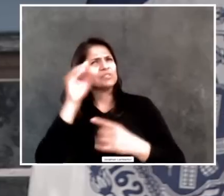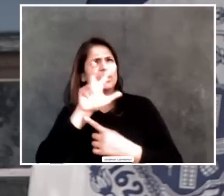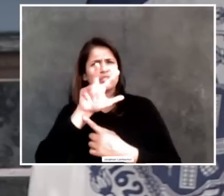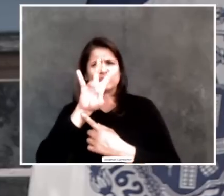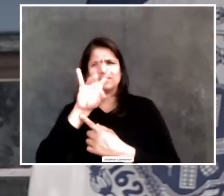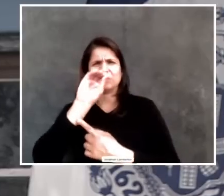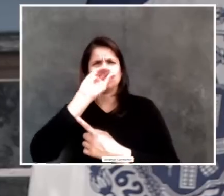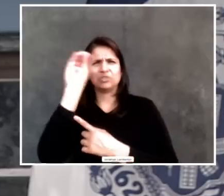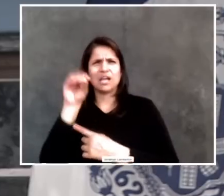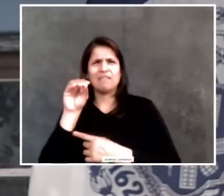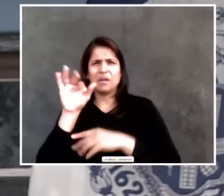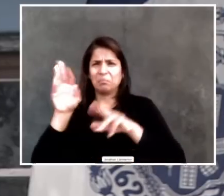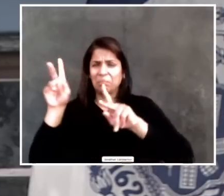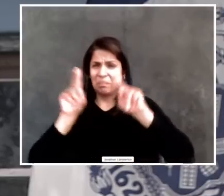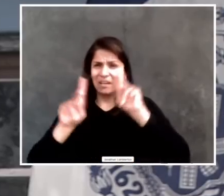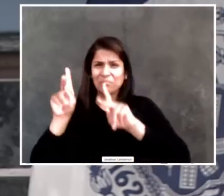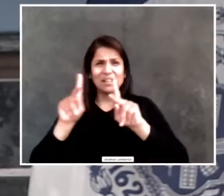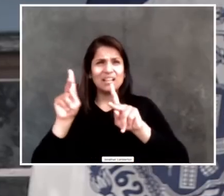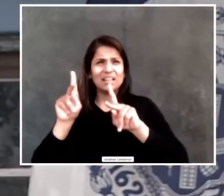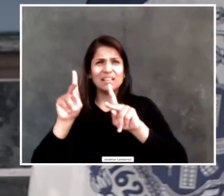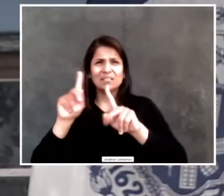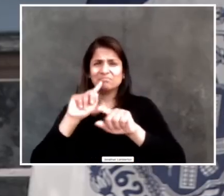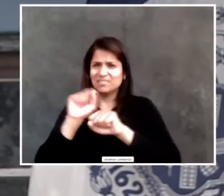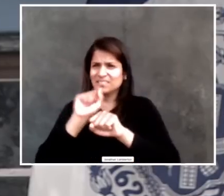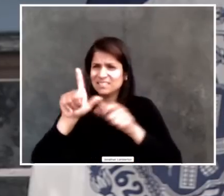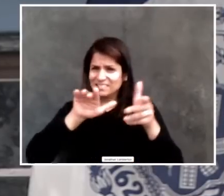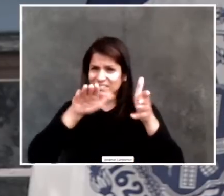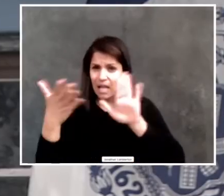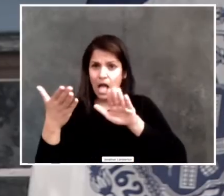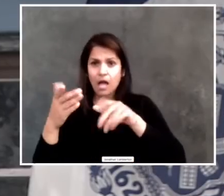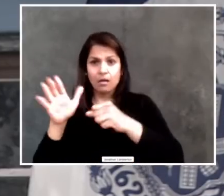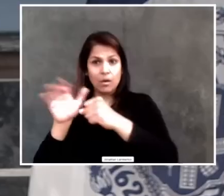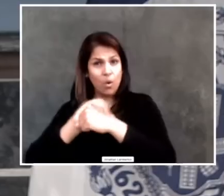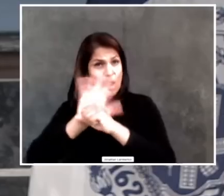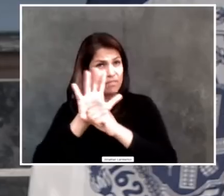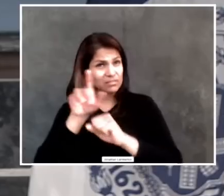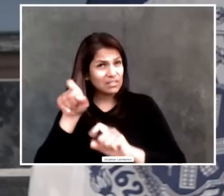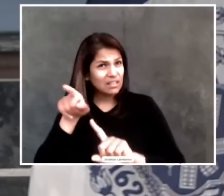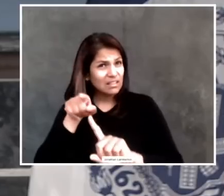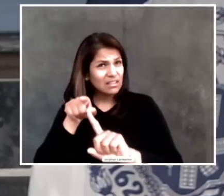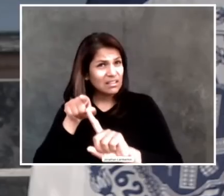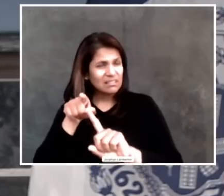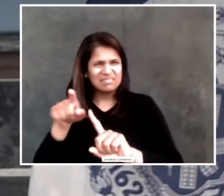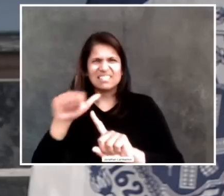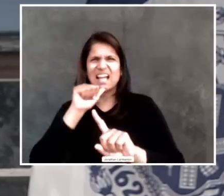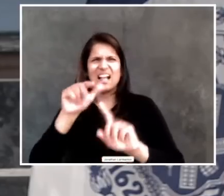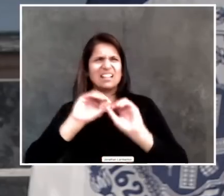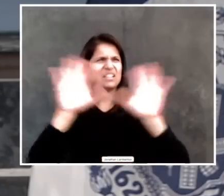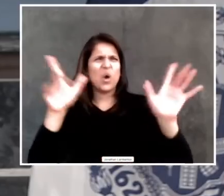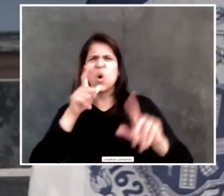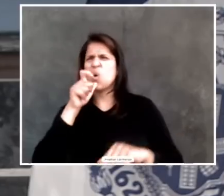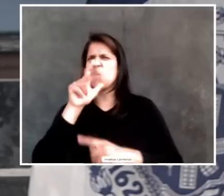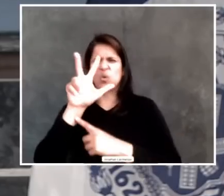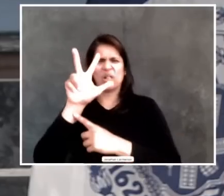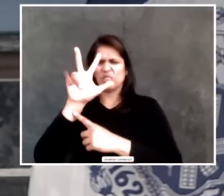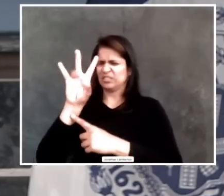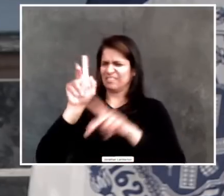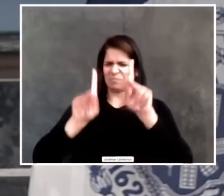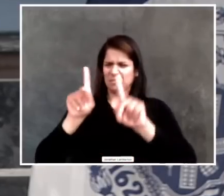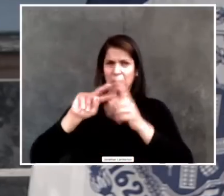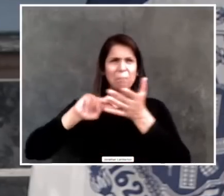soon? And is it possible to make it mandatory so maybe this type of things will not happen in the